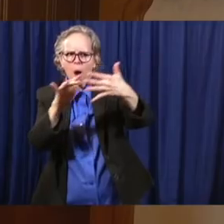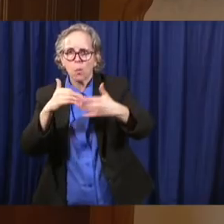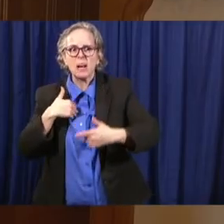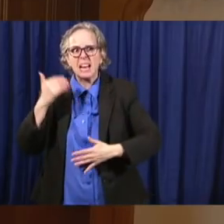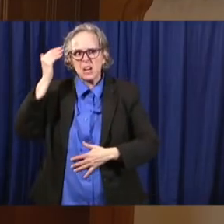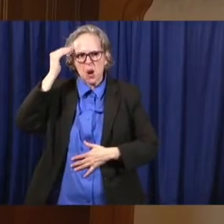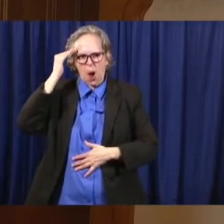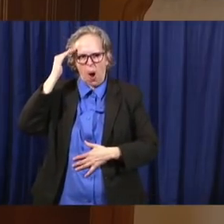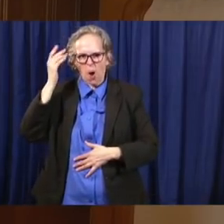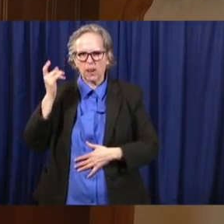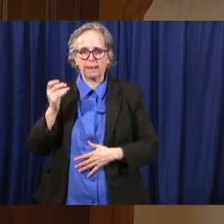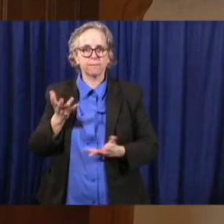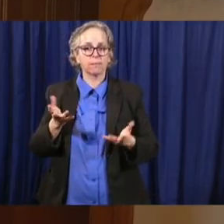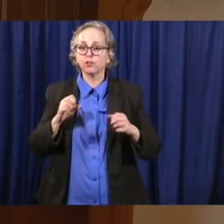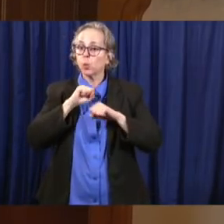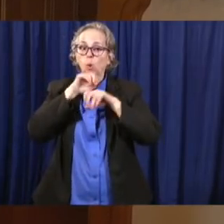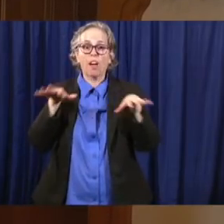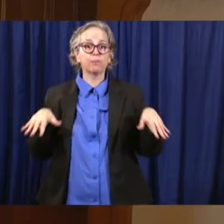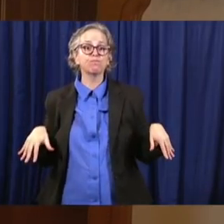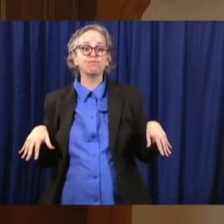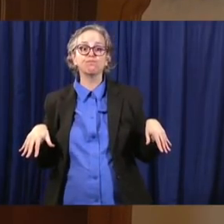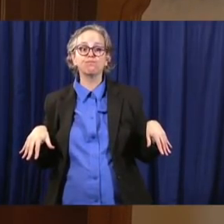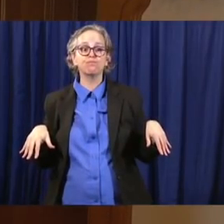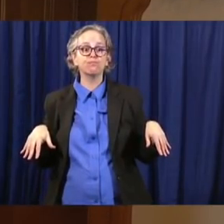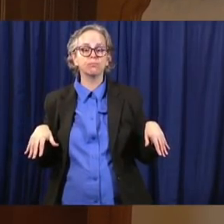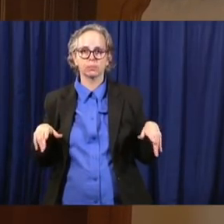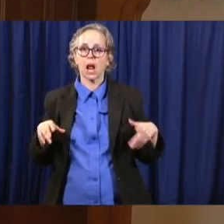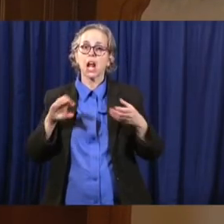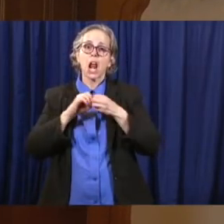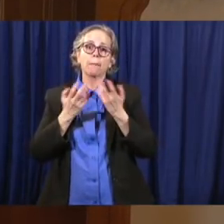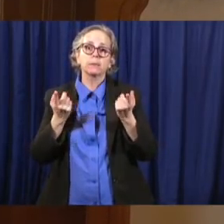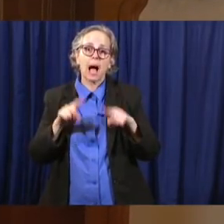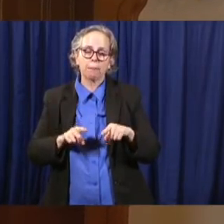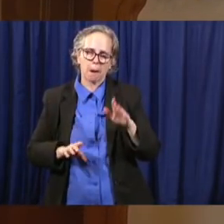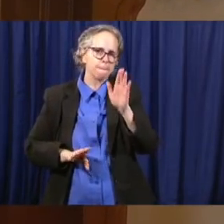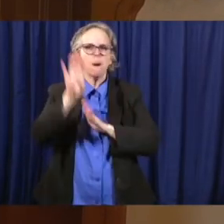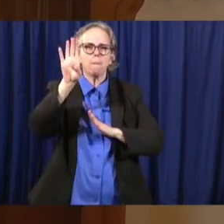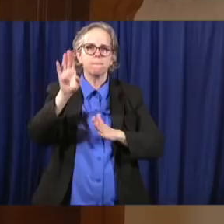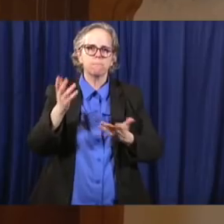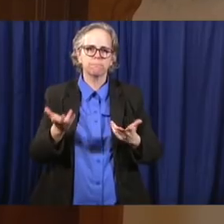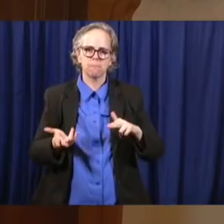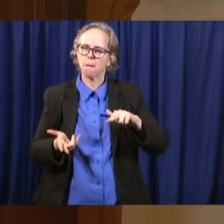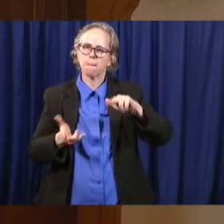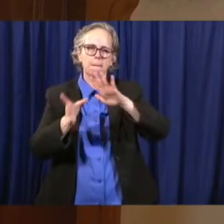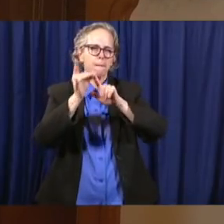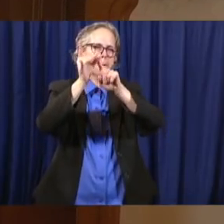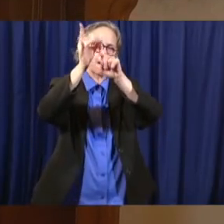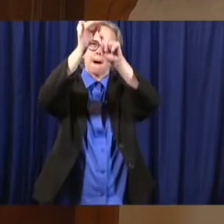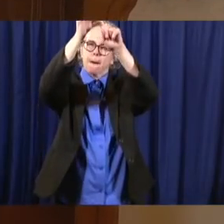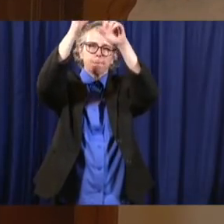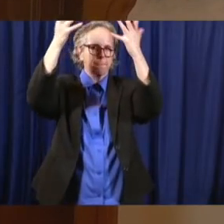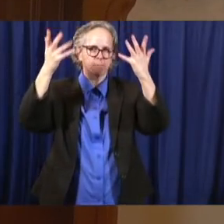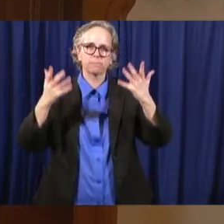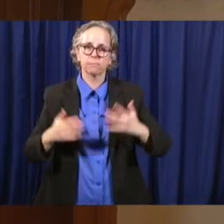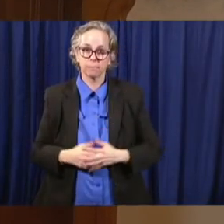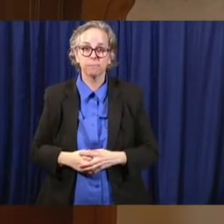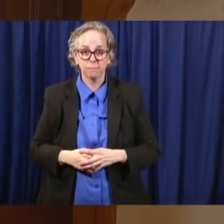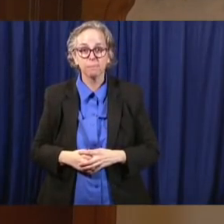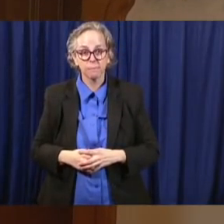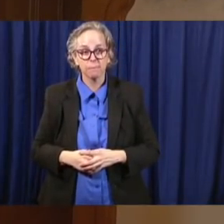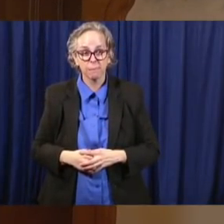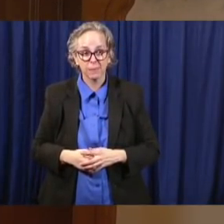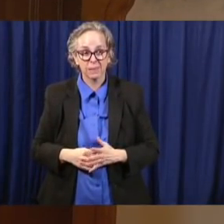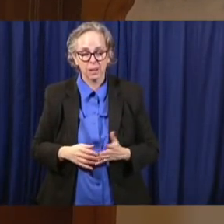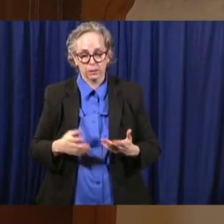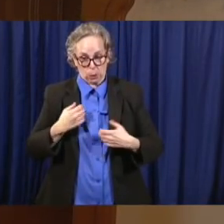curve looks like this. If you do the very aggressive measures we're taking in this country, you flatten the curve and